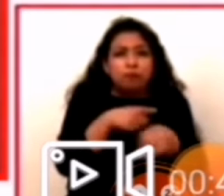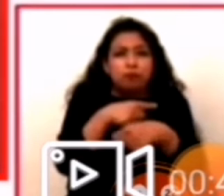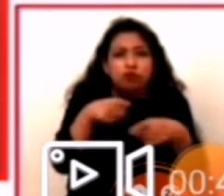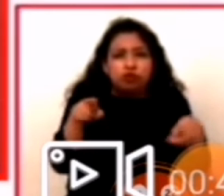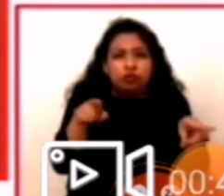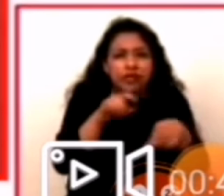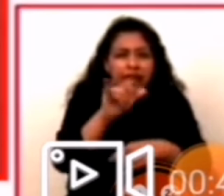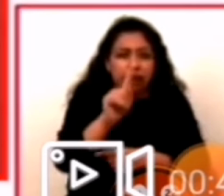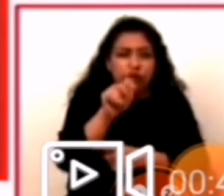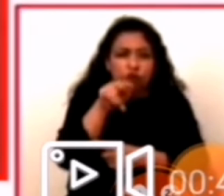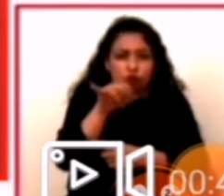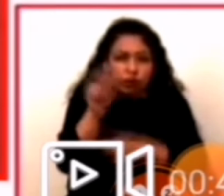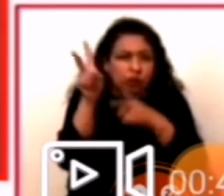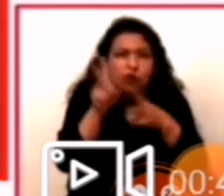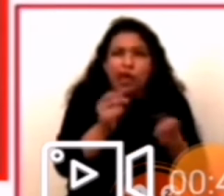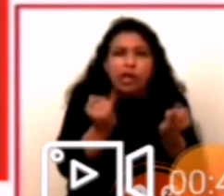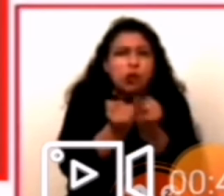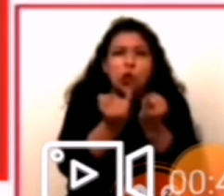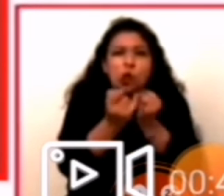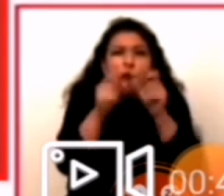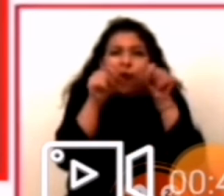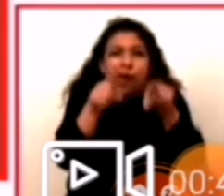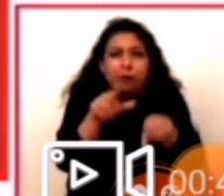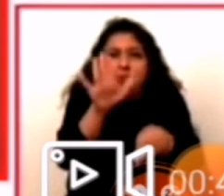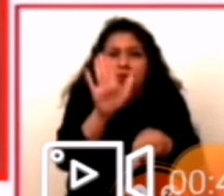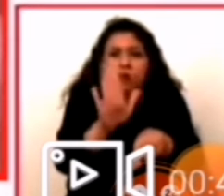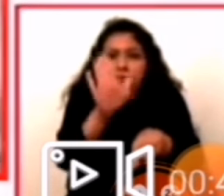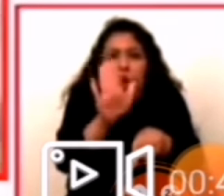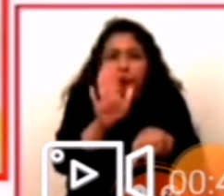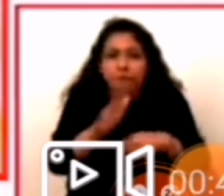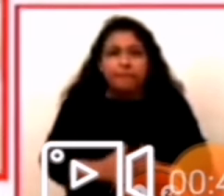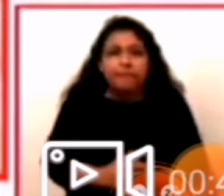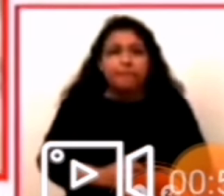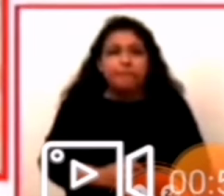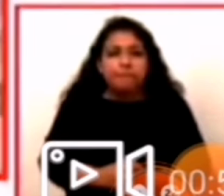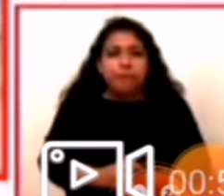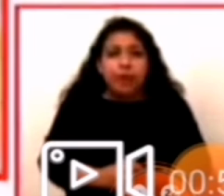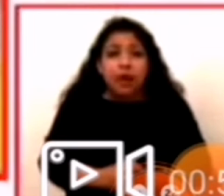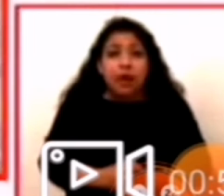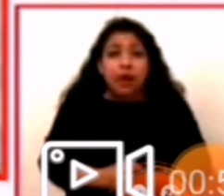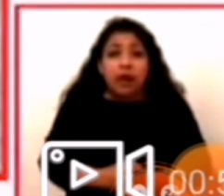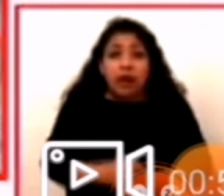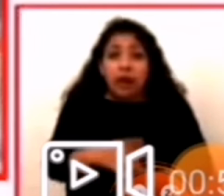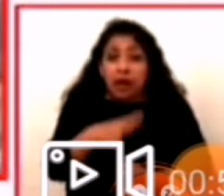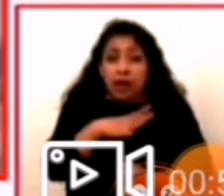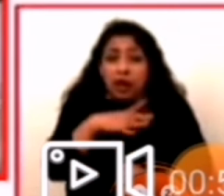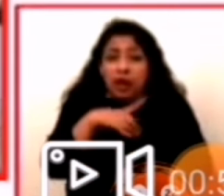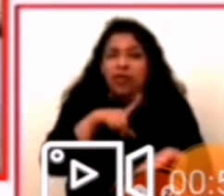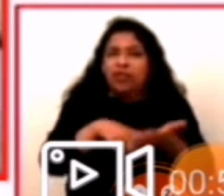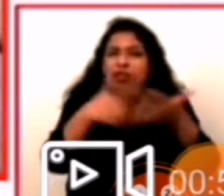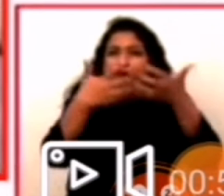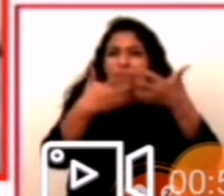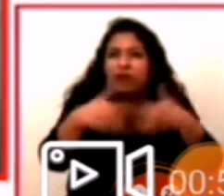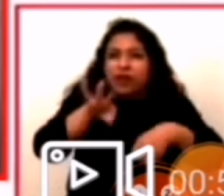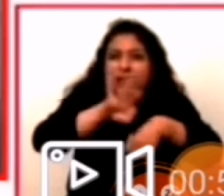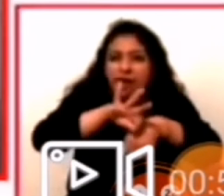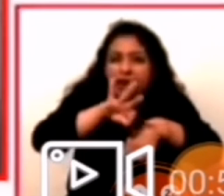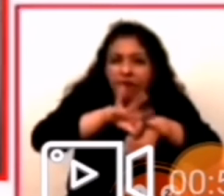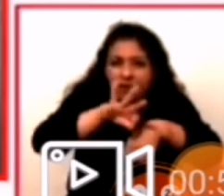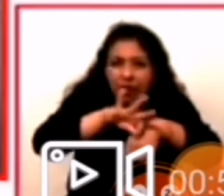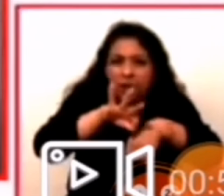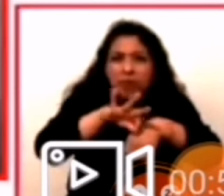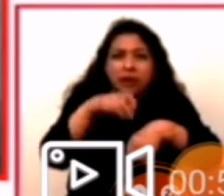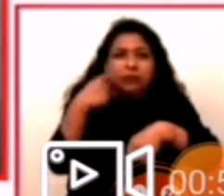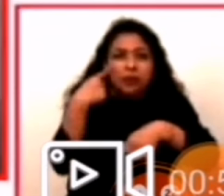get the medicine from a factory or from a pharmacy, the idea is you just get the code by a mobile phone,